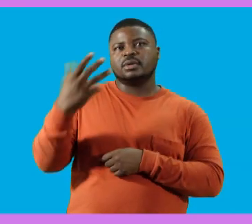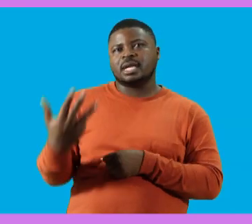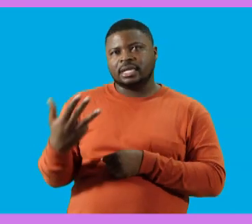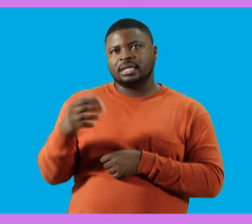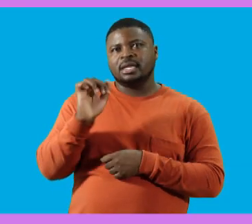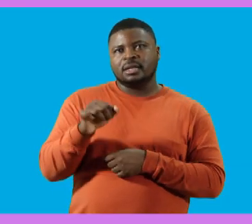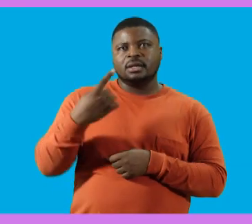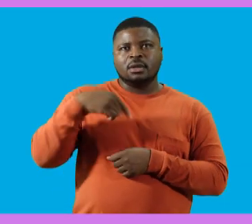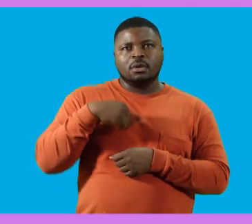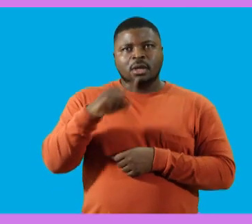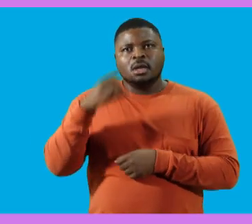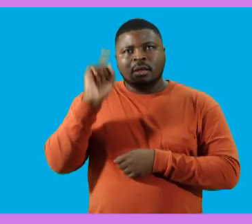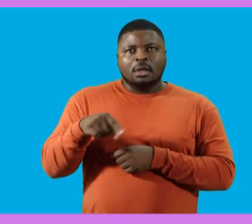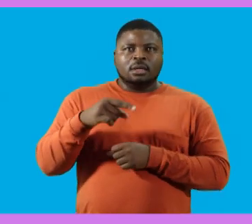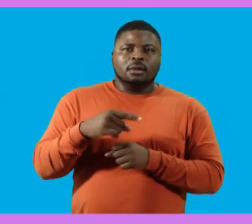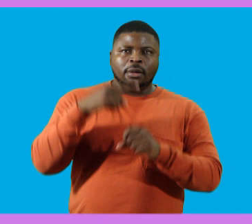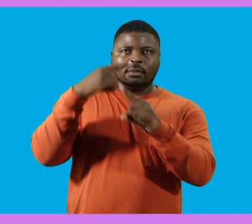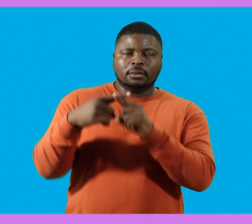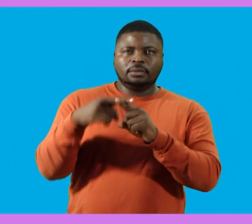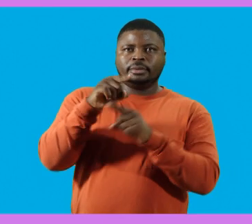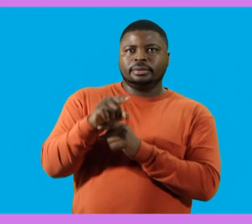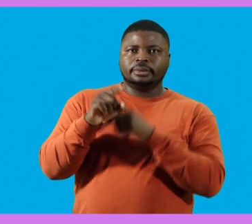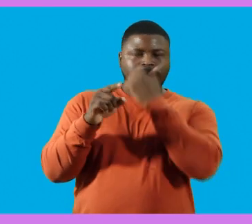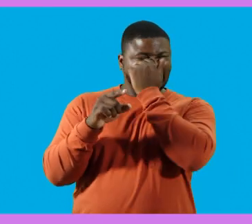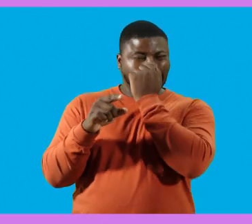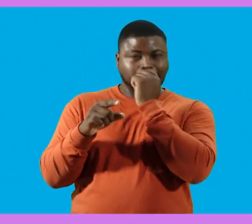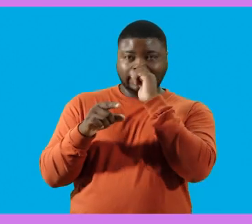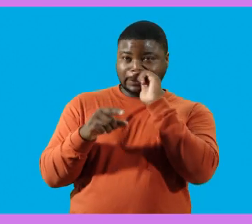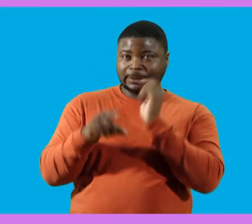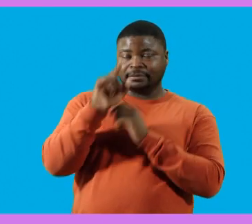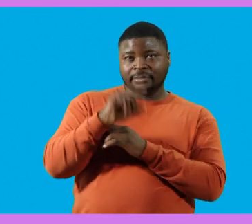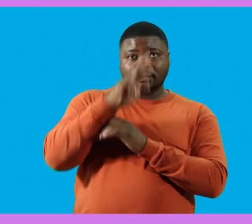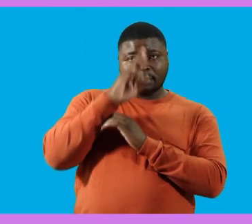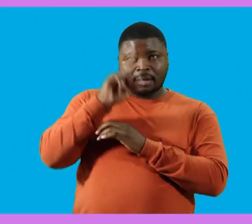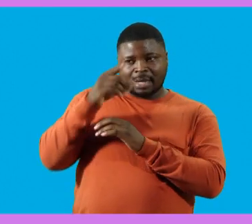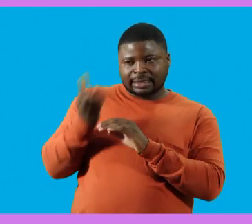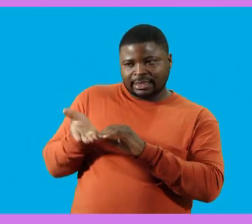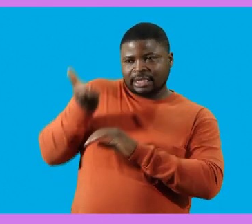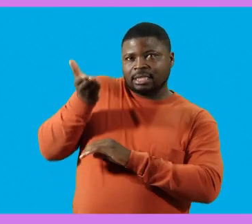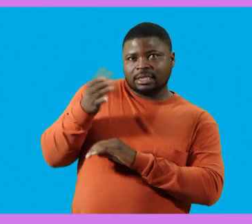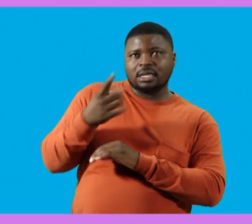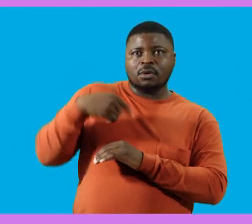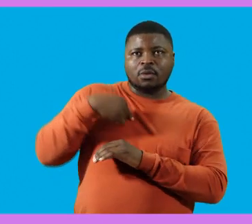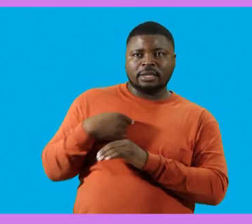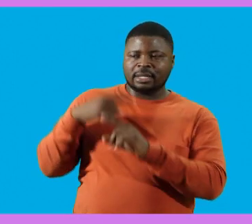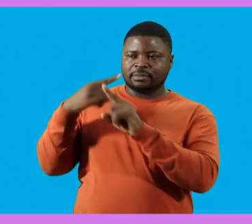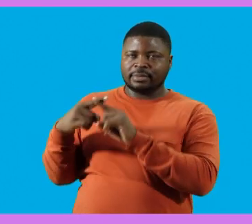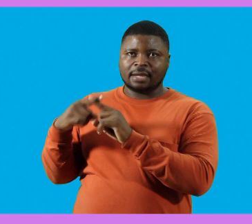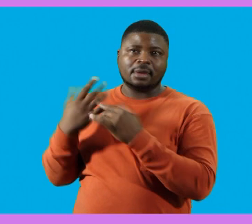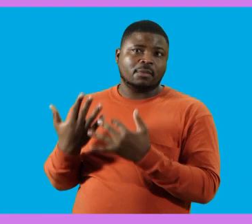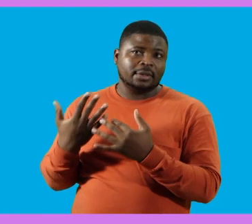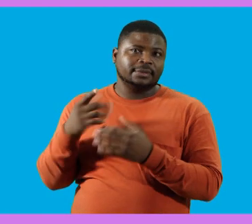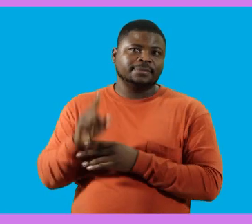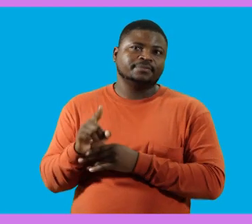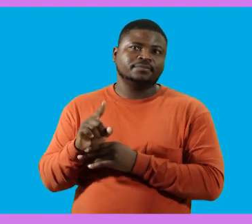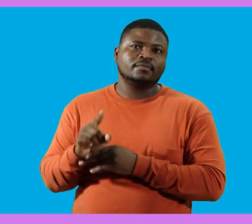17,09. And we multiply before we can calculate the paint because we need to increase. And therefore